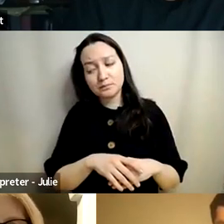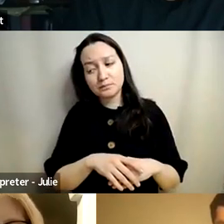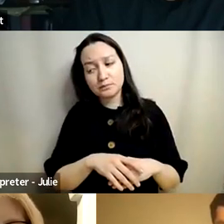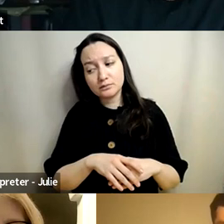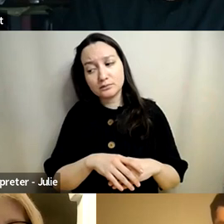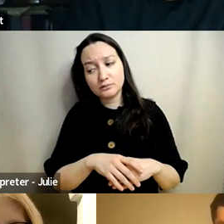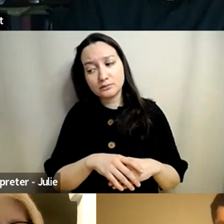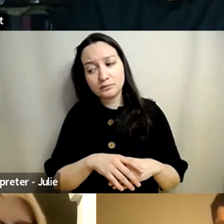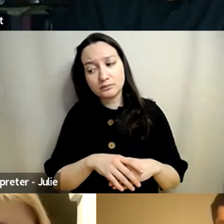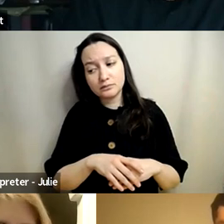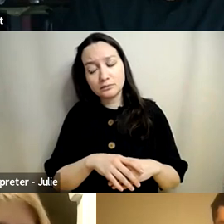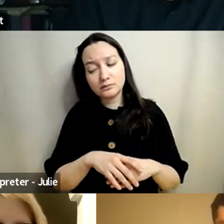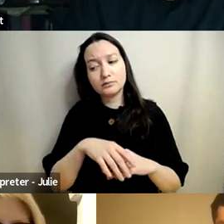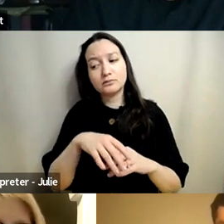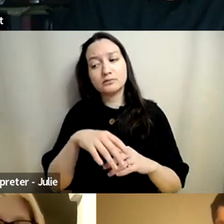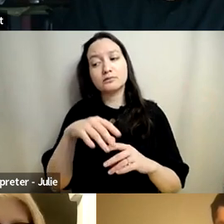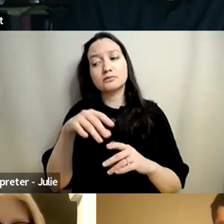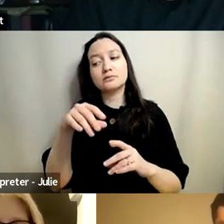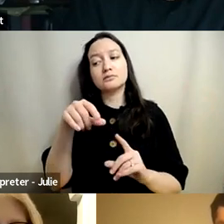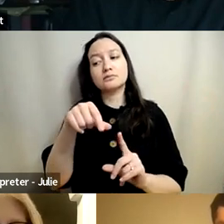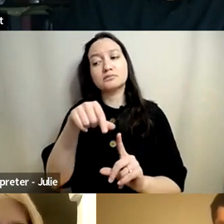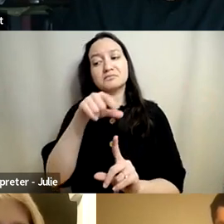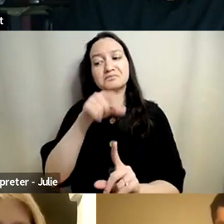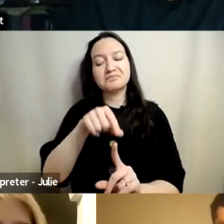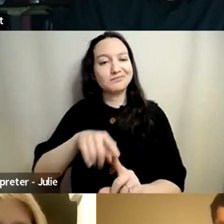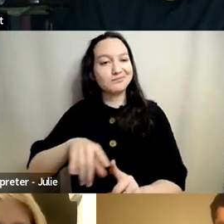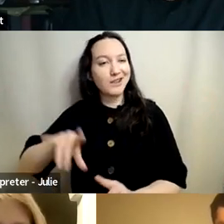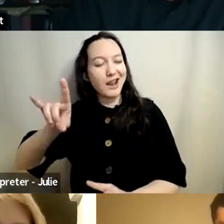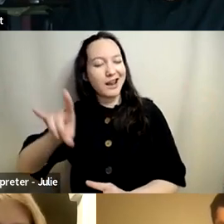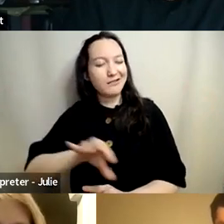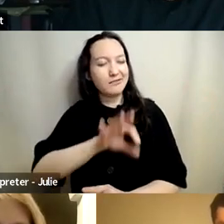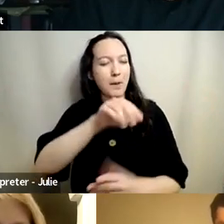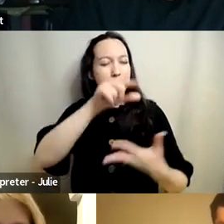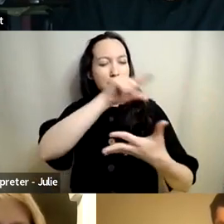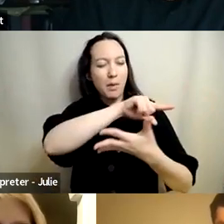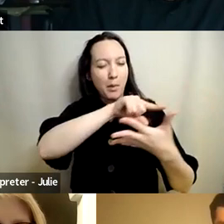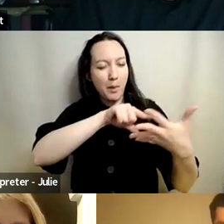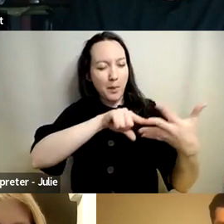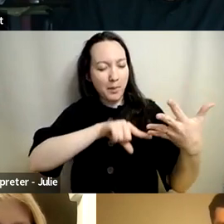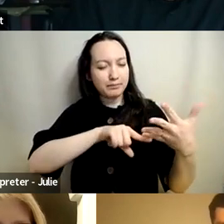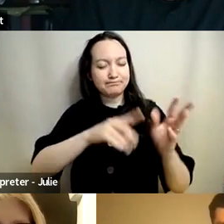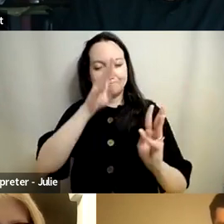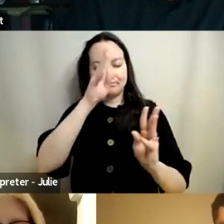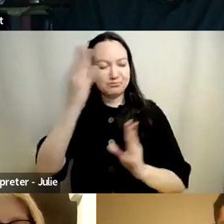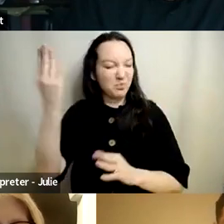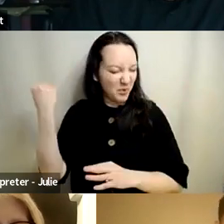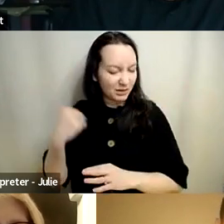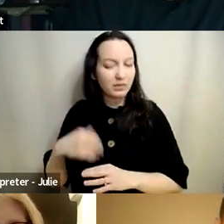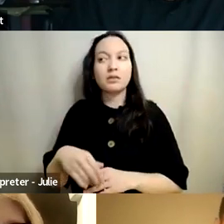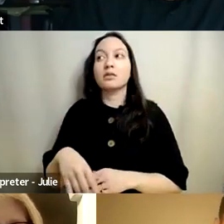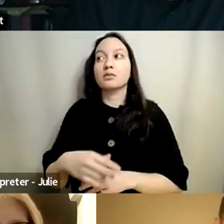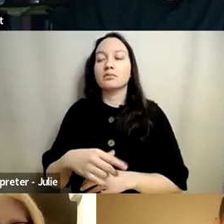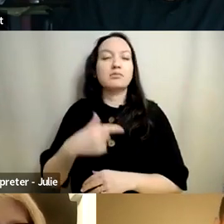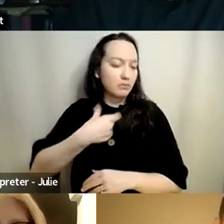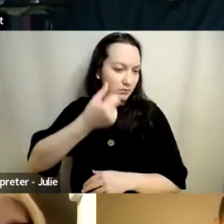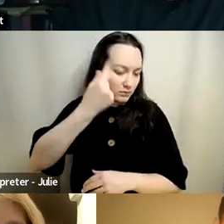that you go back to the 8 or 9 points that were made in that, that we originally had, because again,